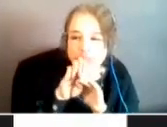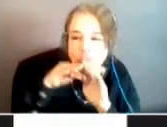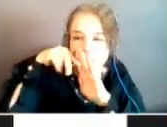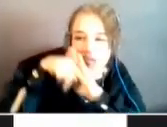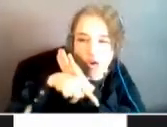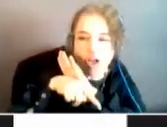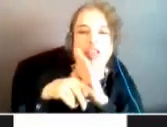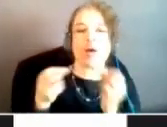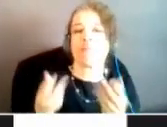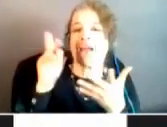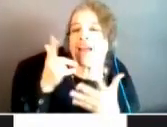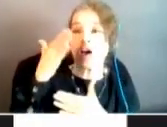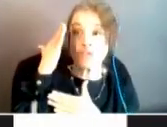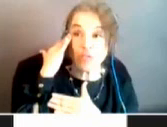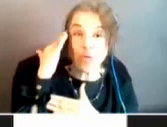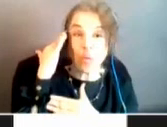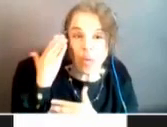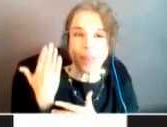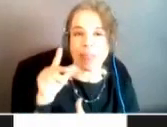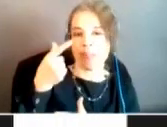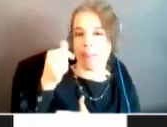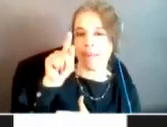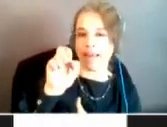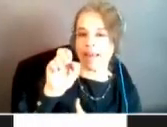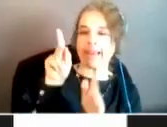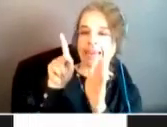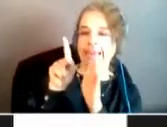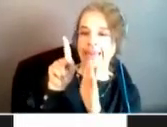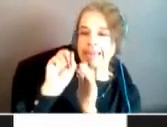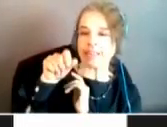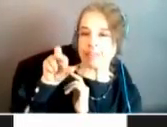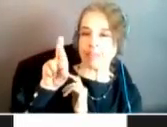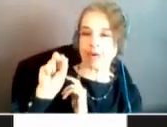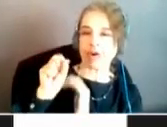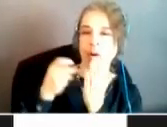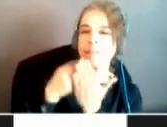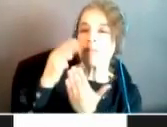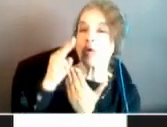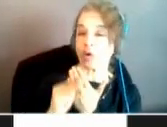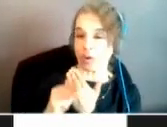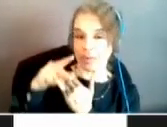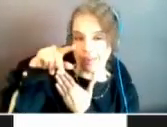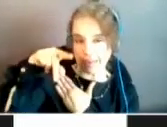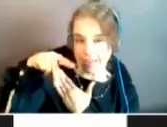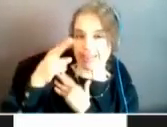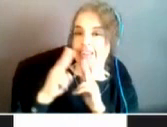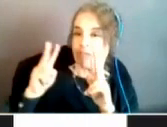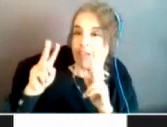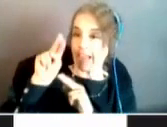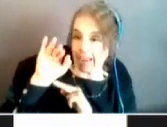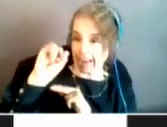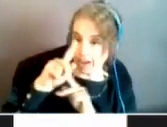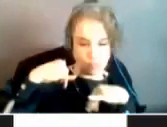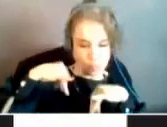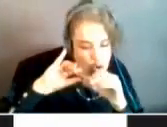And then many of you are aware of, you know, the Gatekeeper program and the NIMH is still very supportive of that,